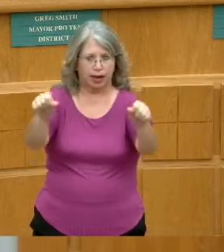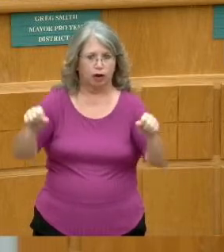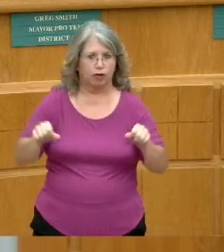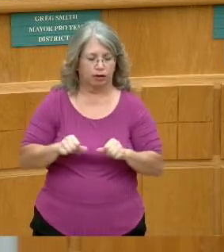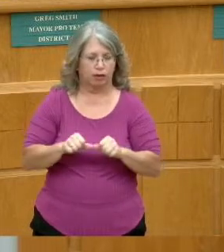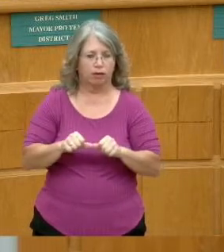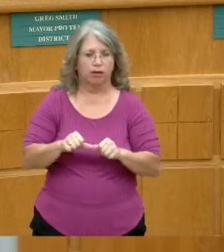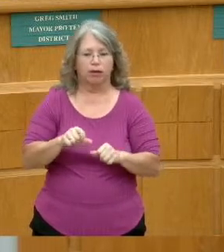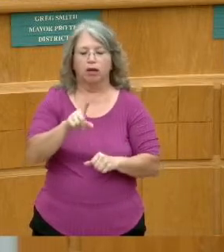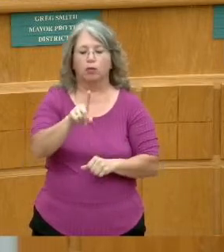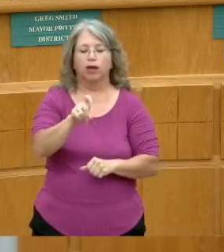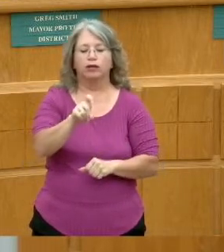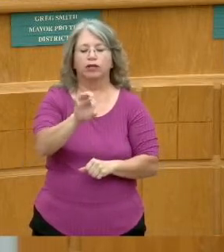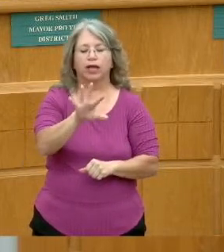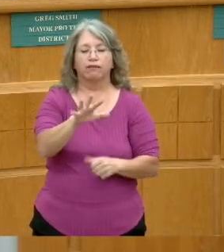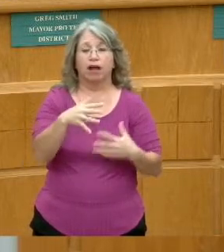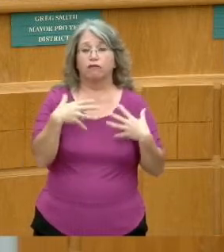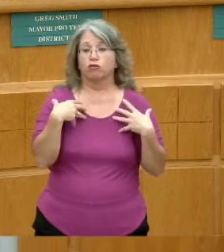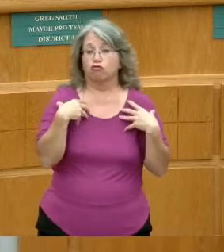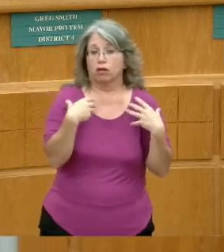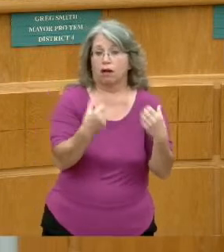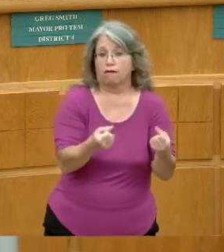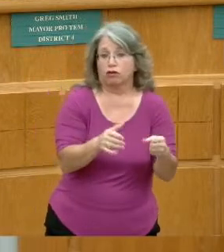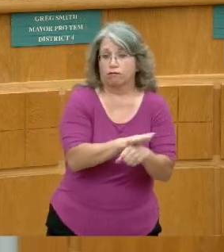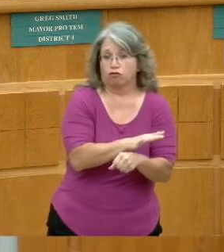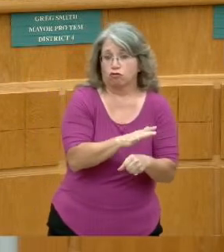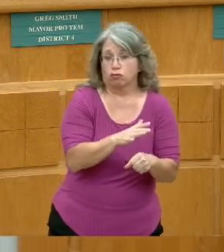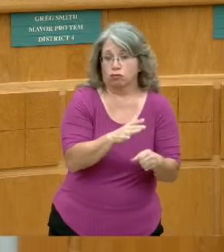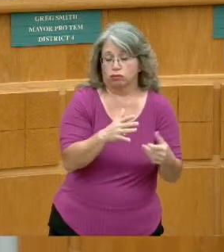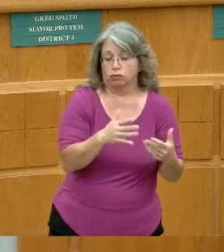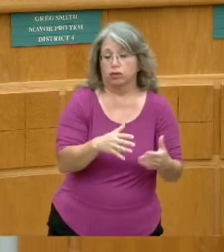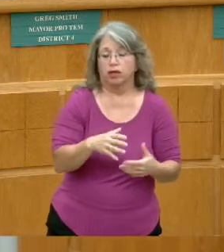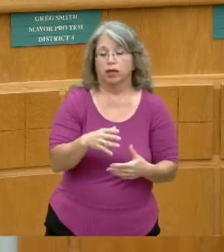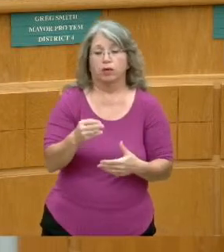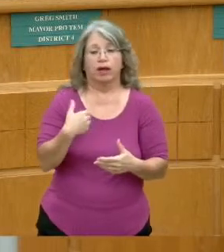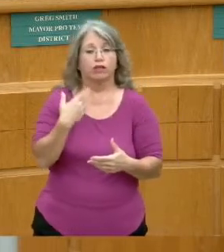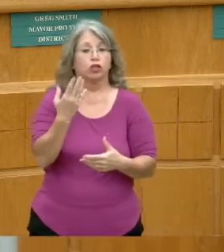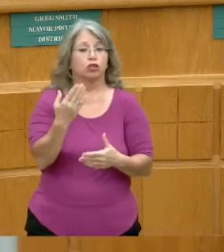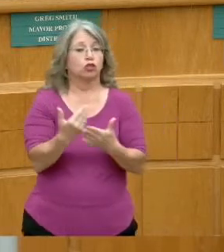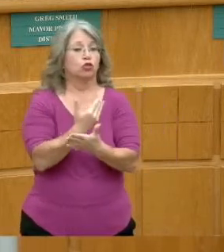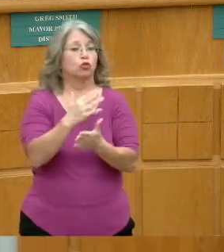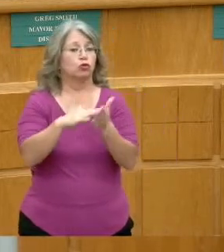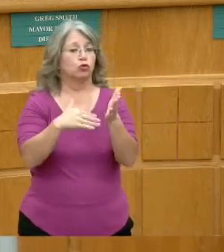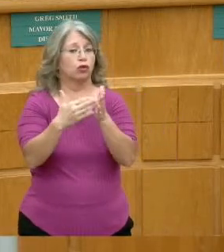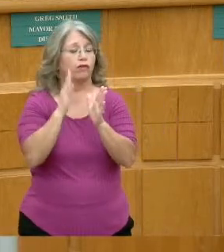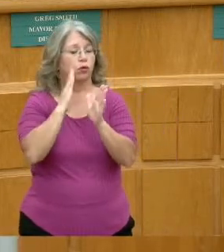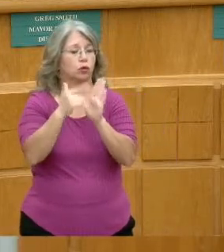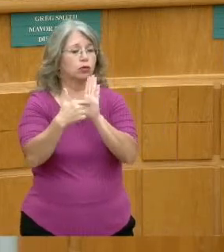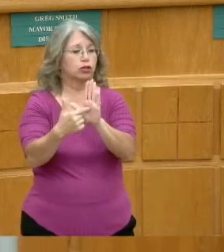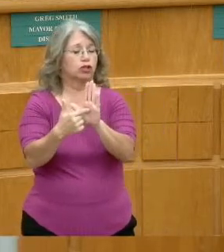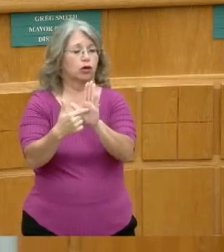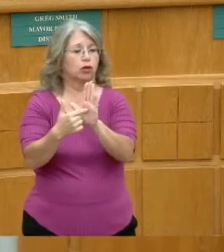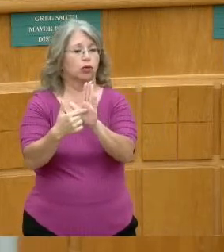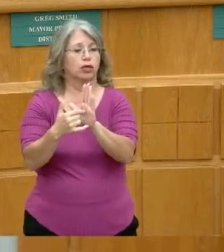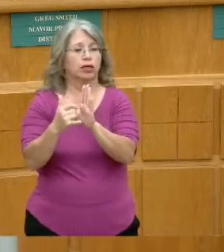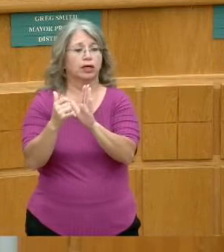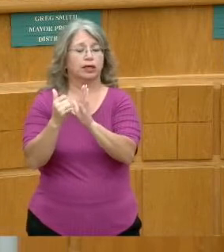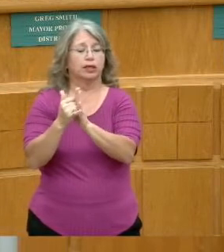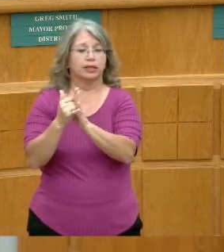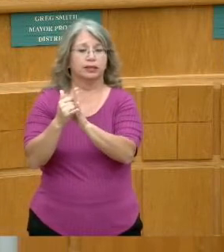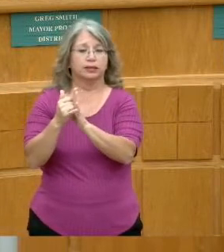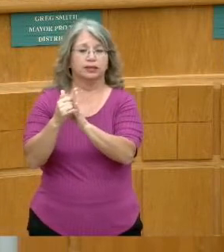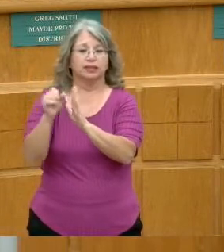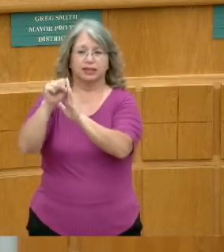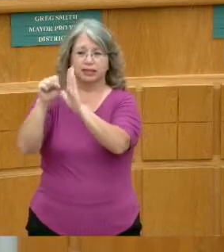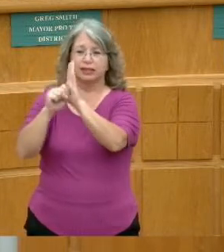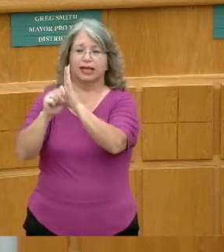been 195 recoveries, and we have a new metric that we're showing that's been getting reported by the state of Texas for a few weeks